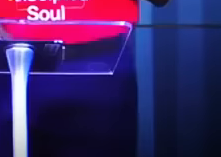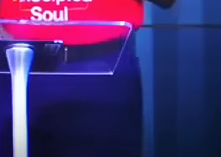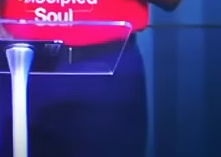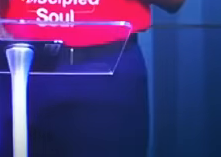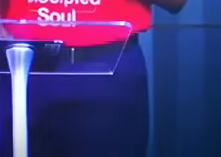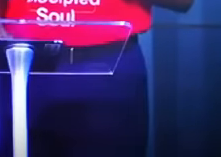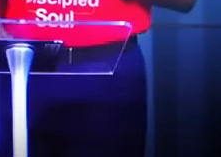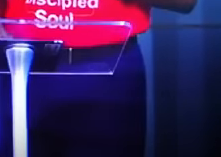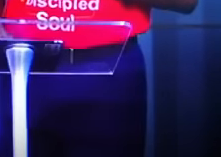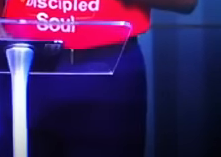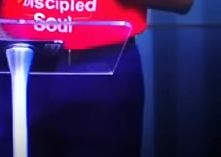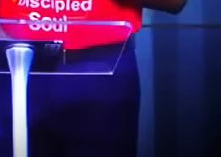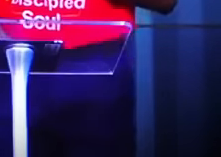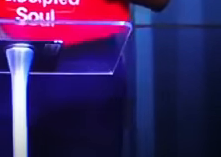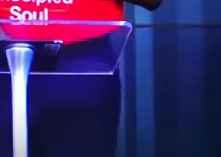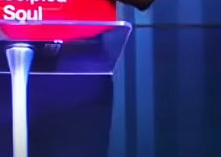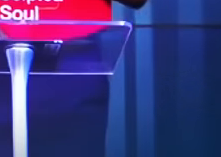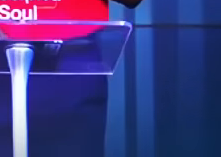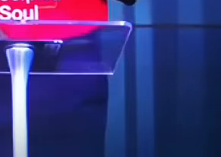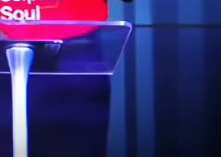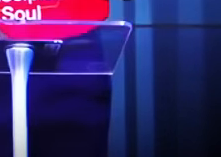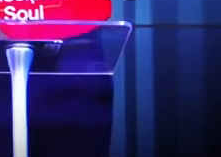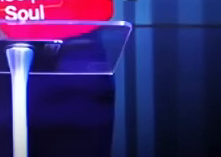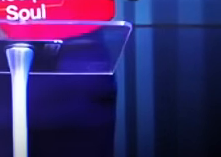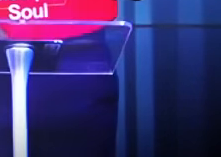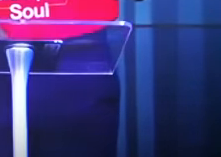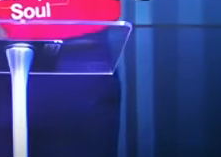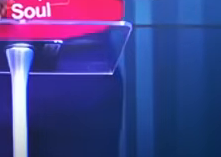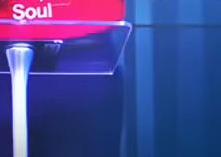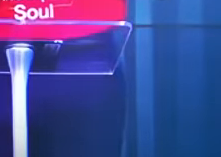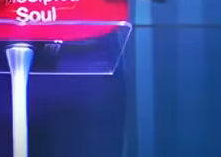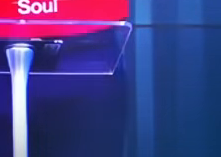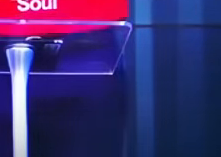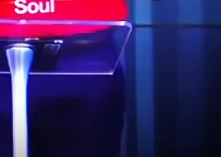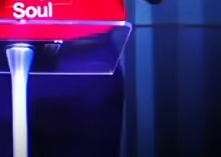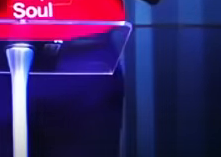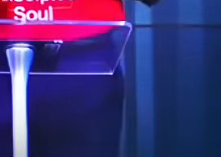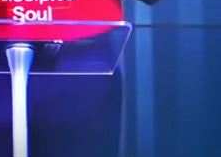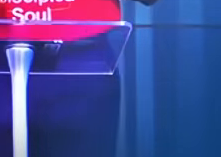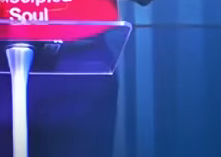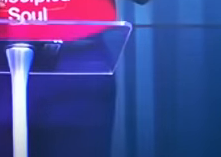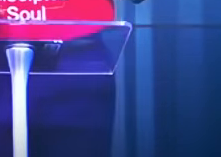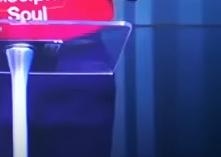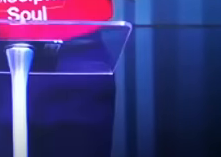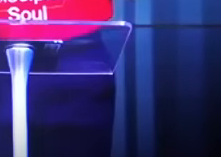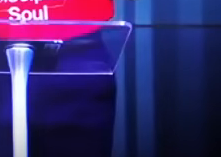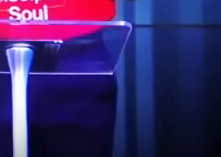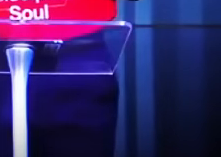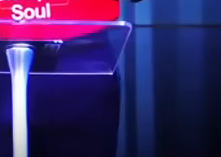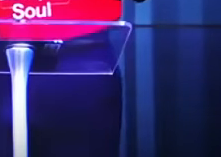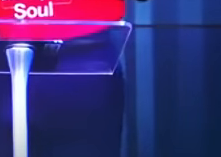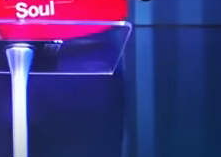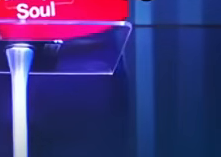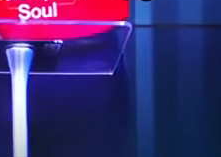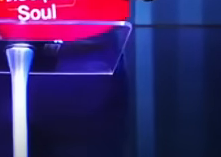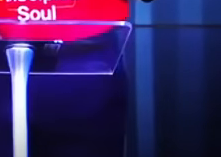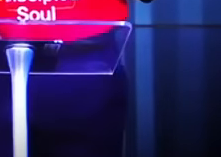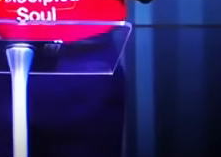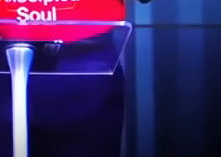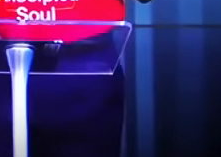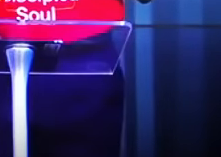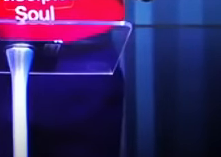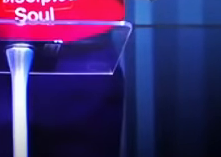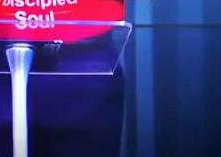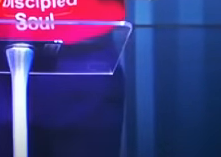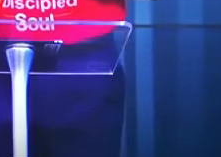He said that some kan yi ni when you hit your enemy. Se obo otamfu a and you see that he has bowed down his